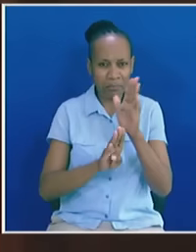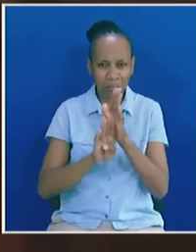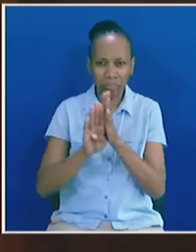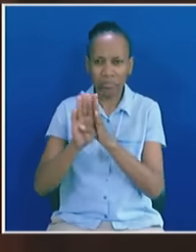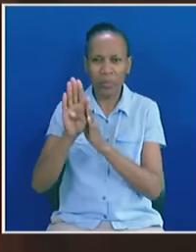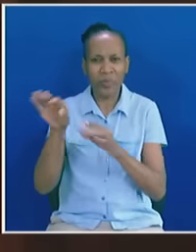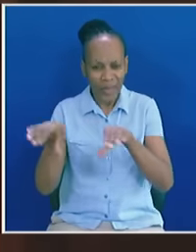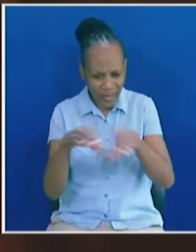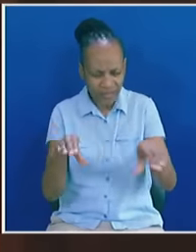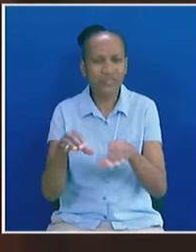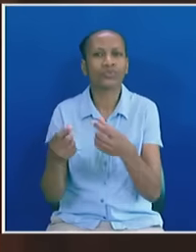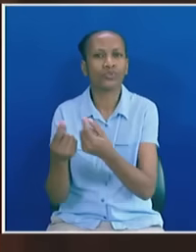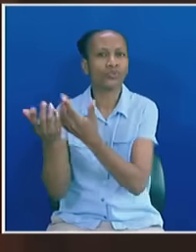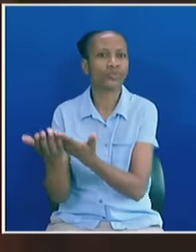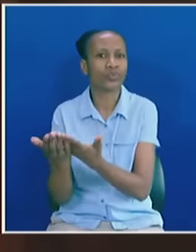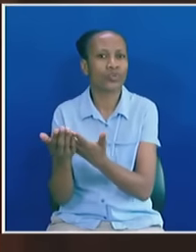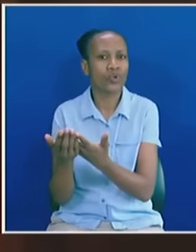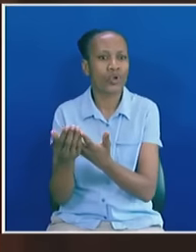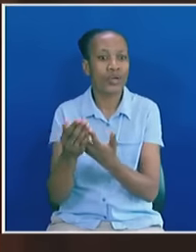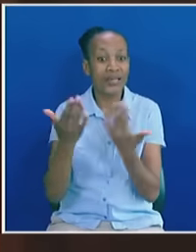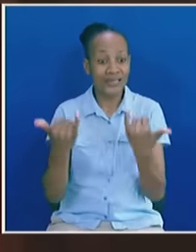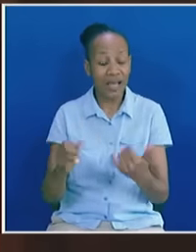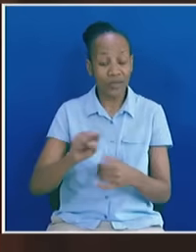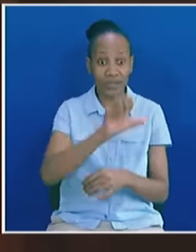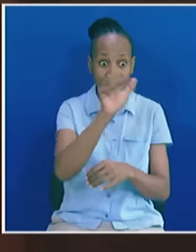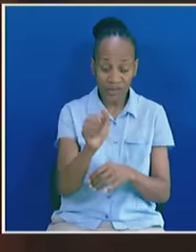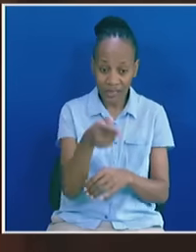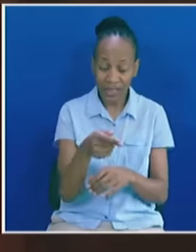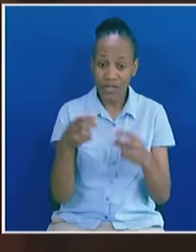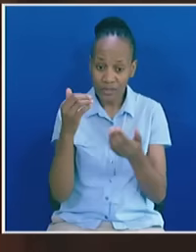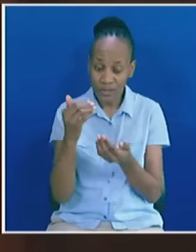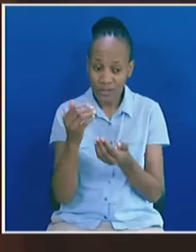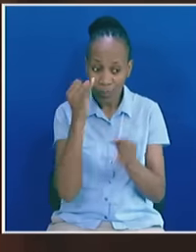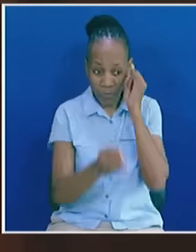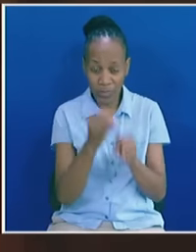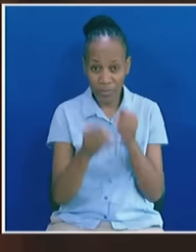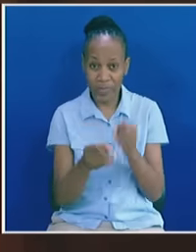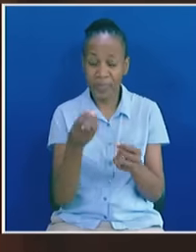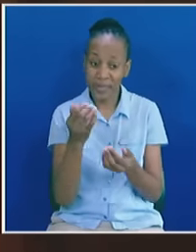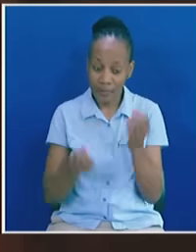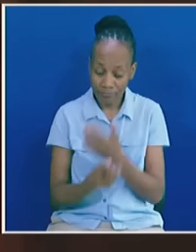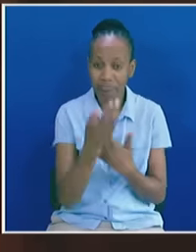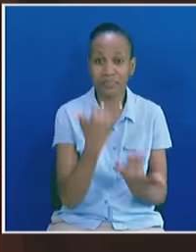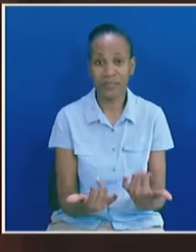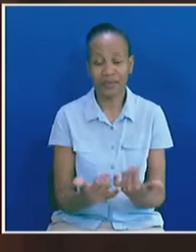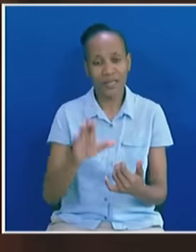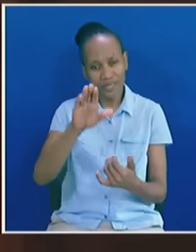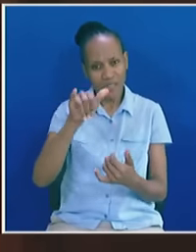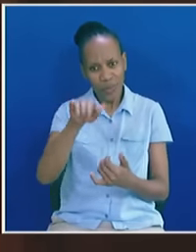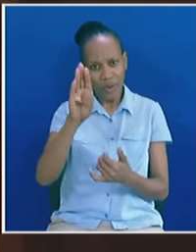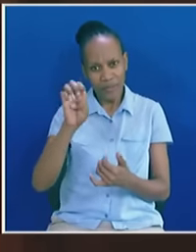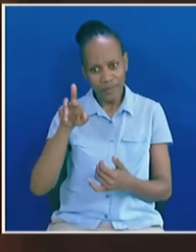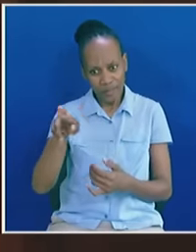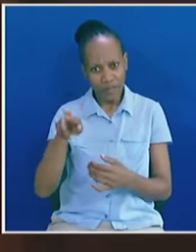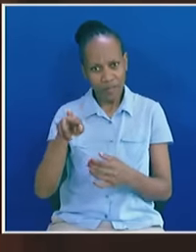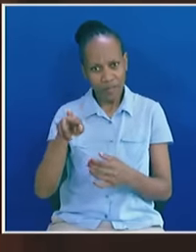activities in increasing sophistication across our national security threats. It is worth highlighting that cybersecurity occupies the center